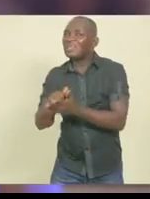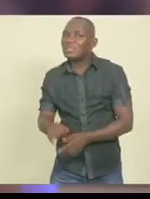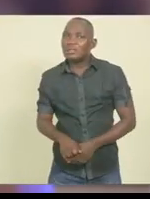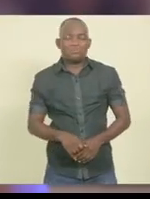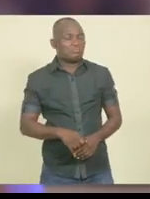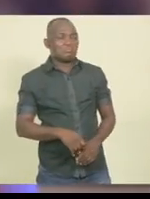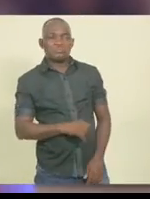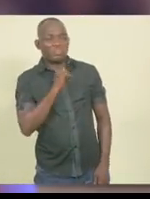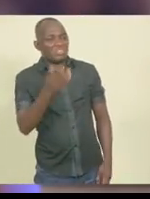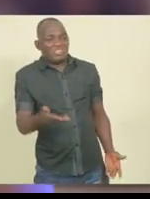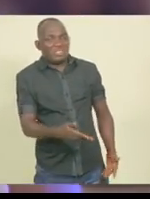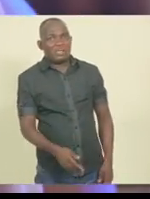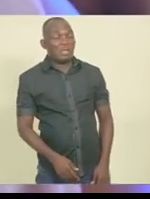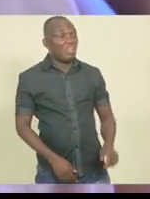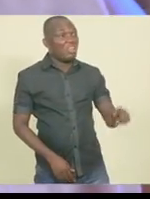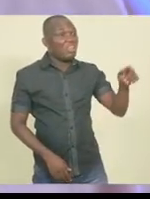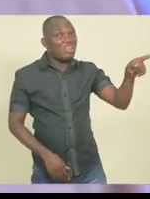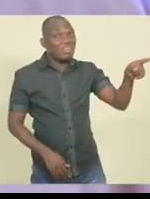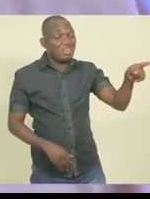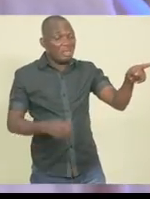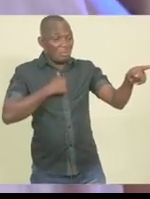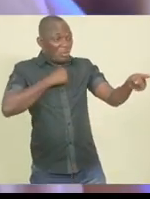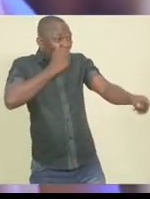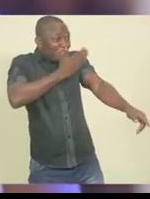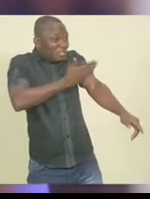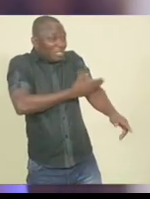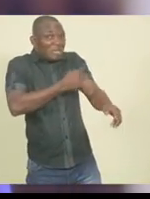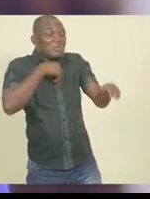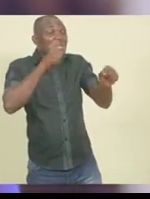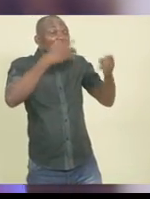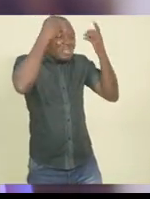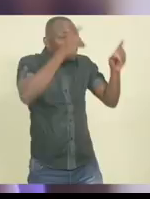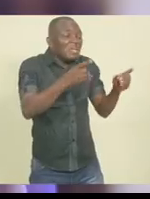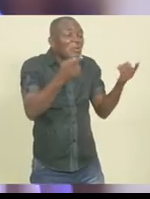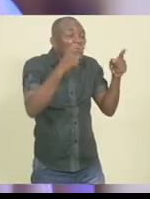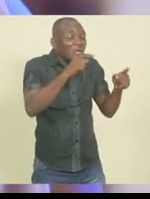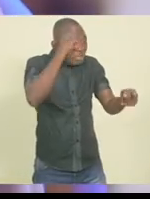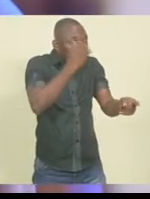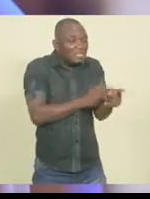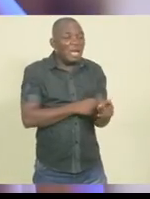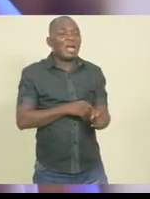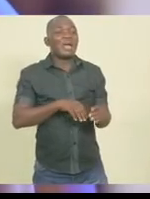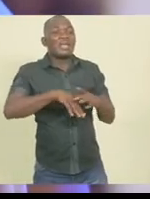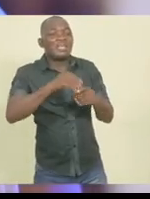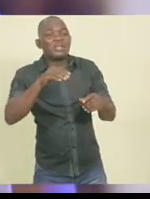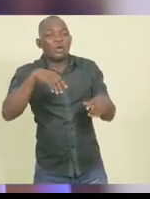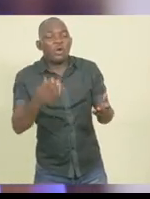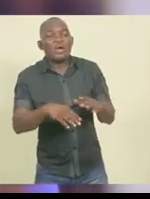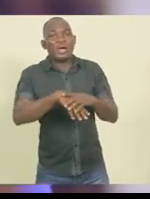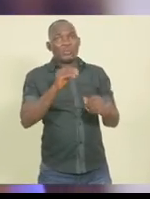That's none of your business. Look, he's my son, and I can determine when he goes in or out of his